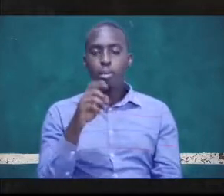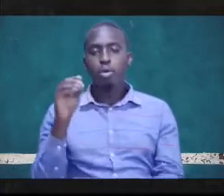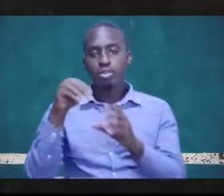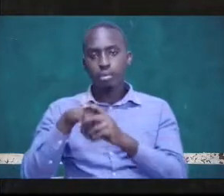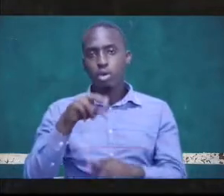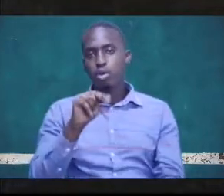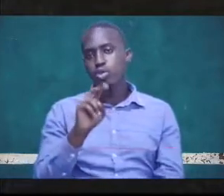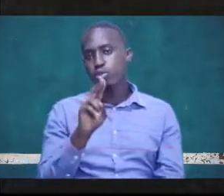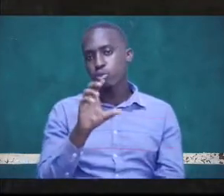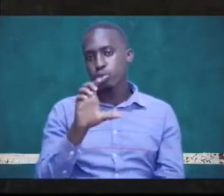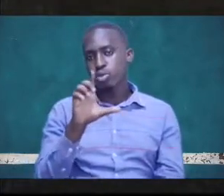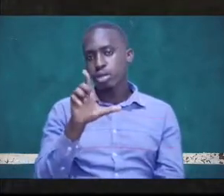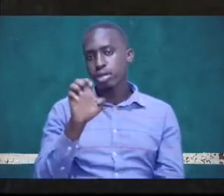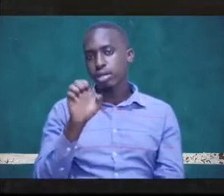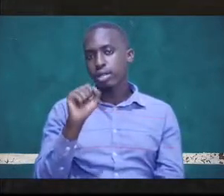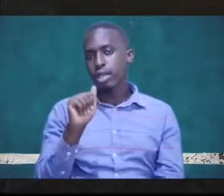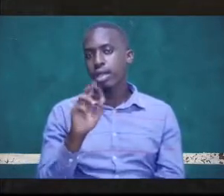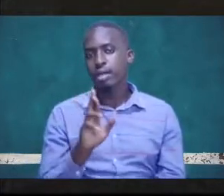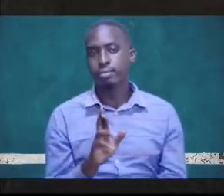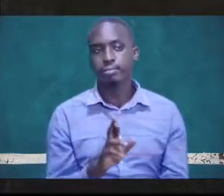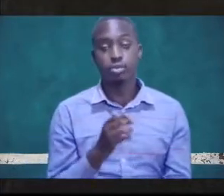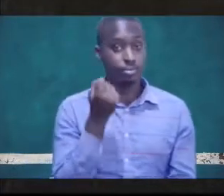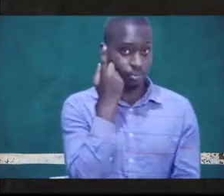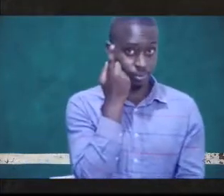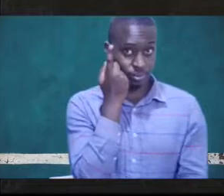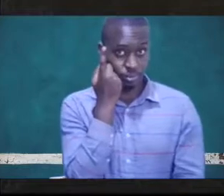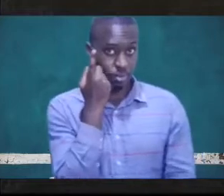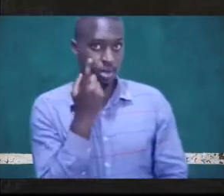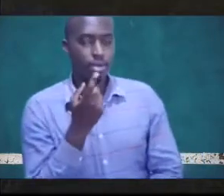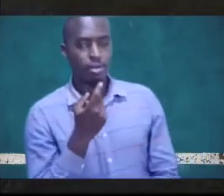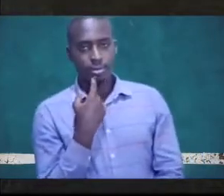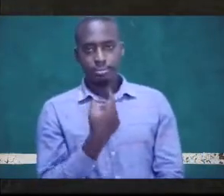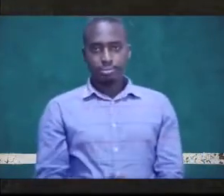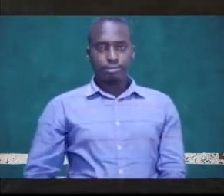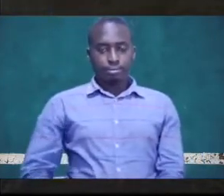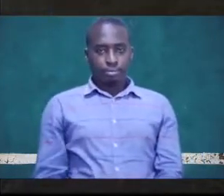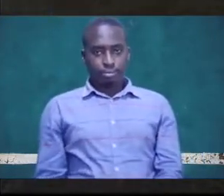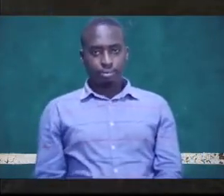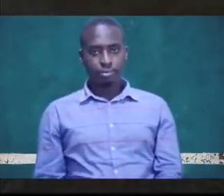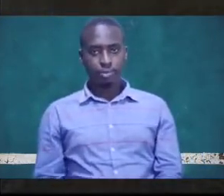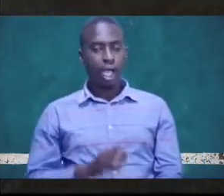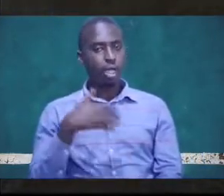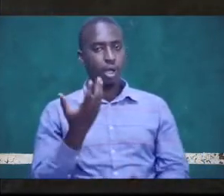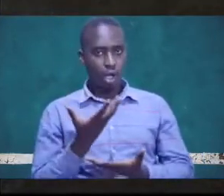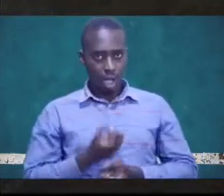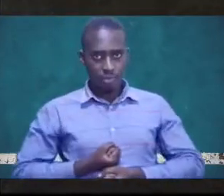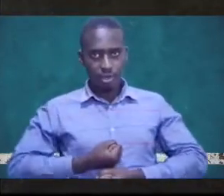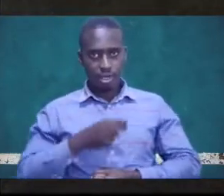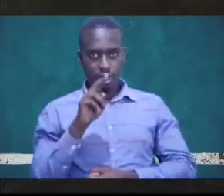nuclei. Do you understand? The nuclide. So then you have the